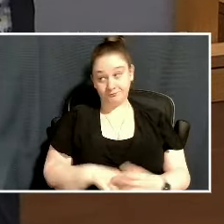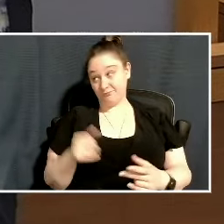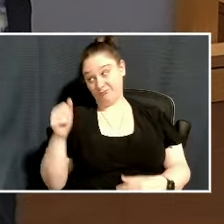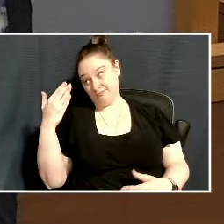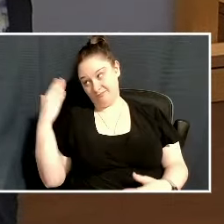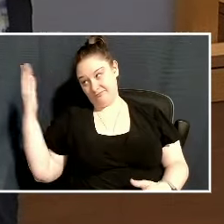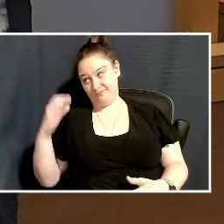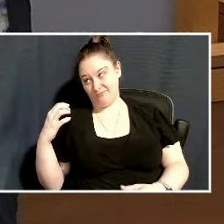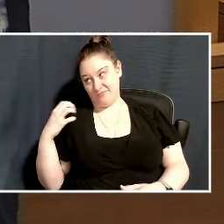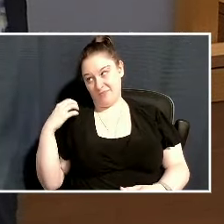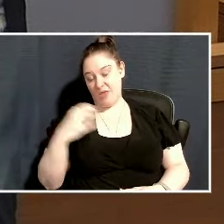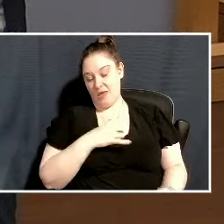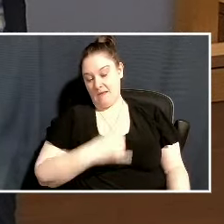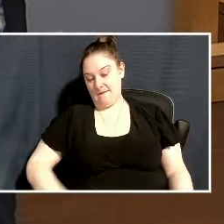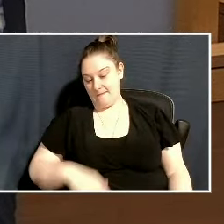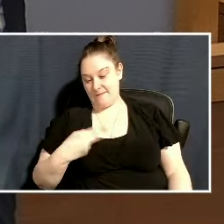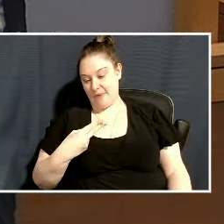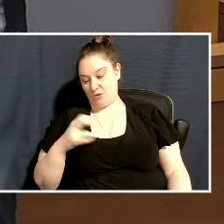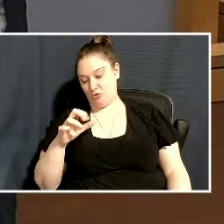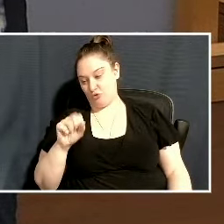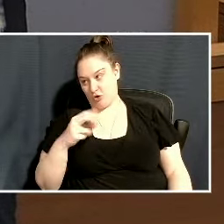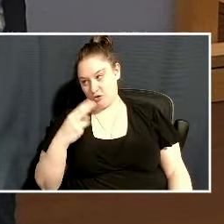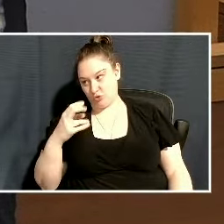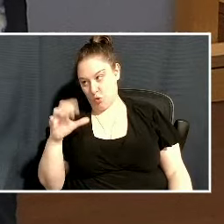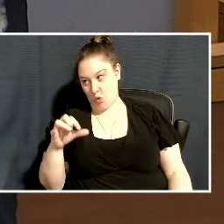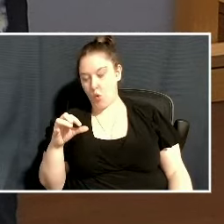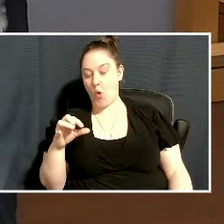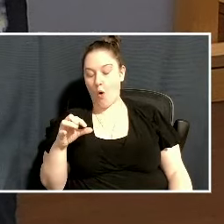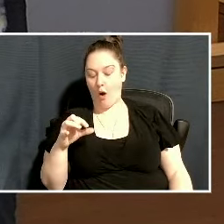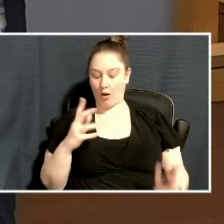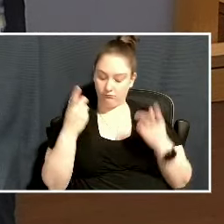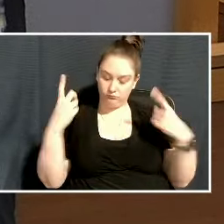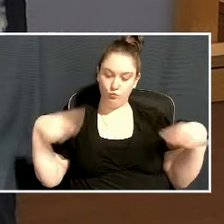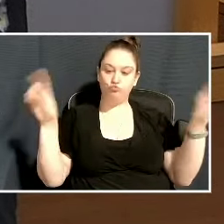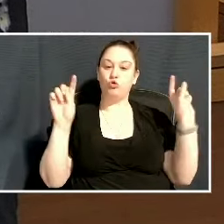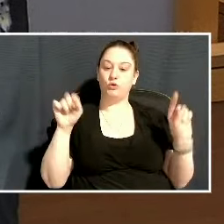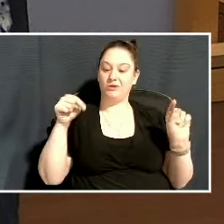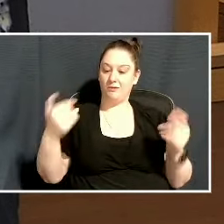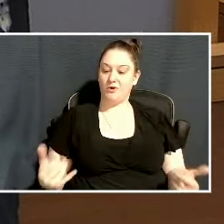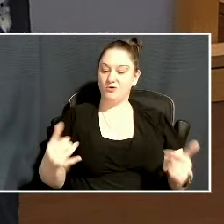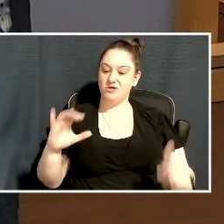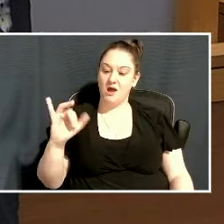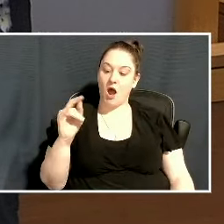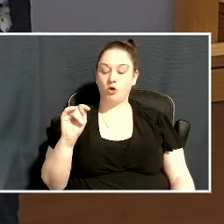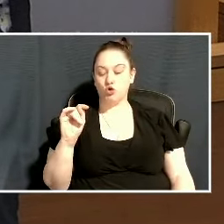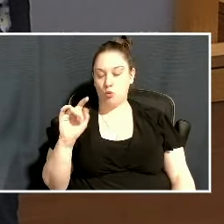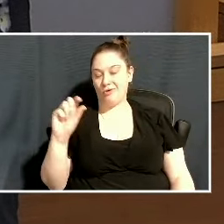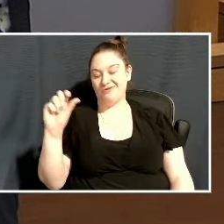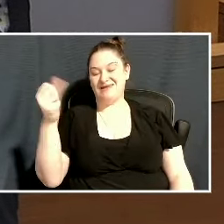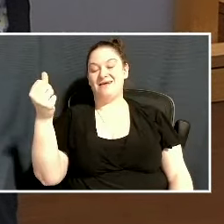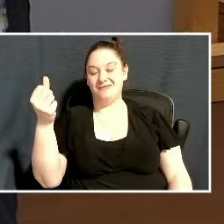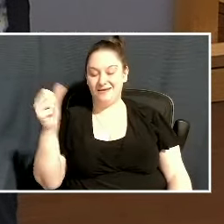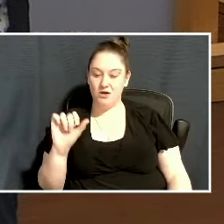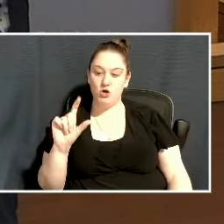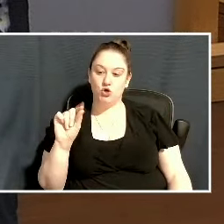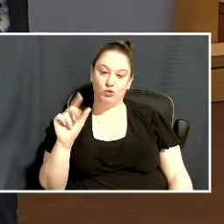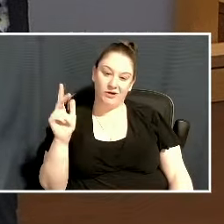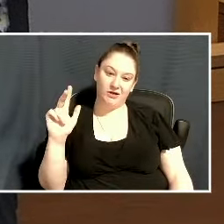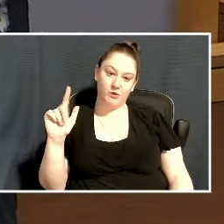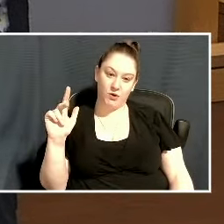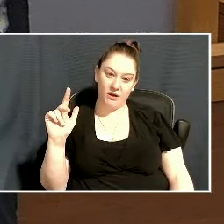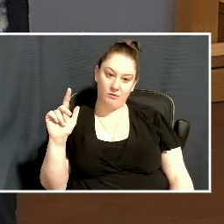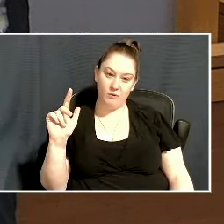Mayor of the City of Salem, Oregon, do hereby proclaim October 10th, 2023 as